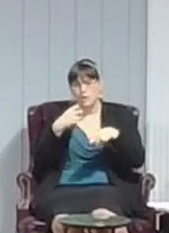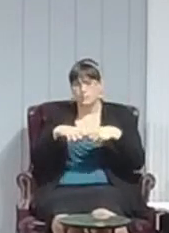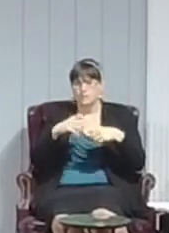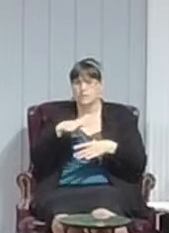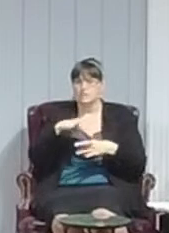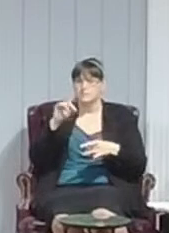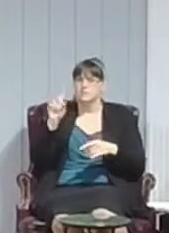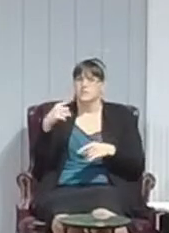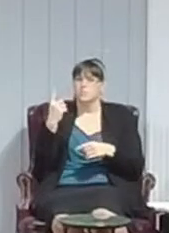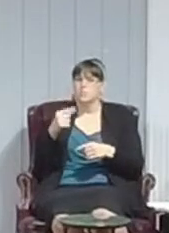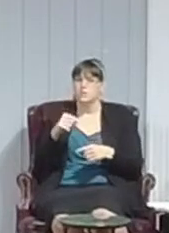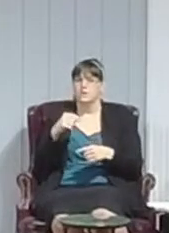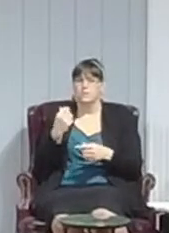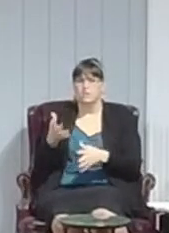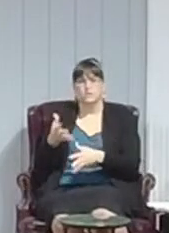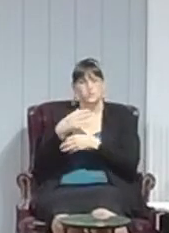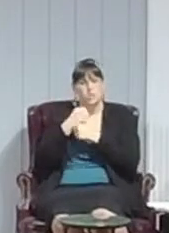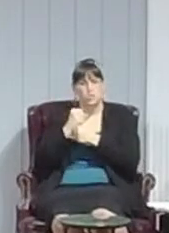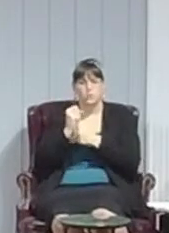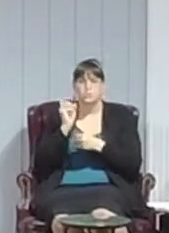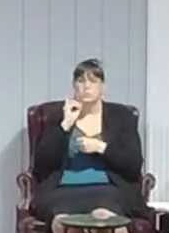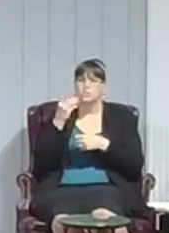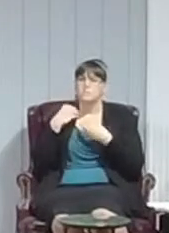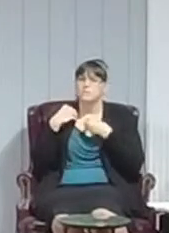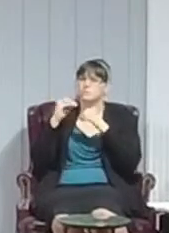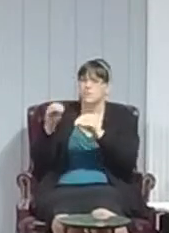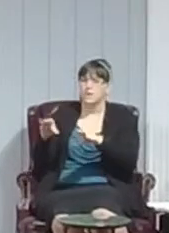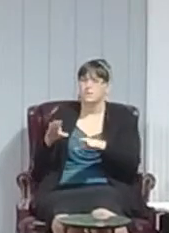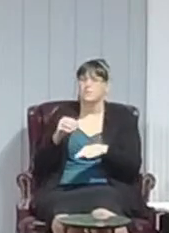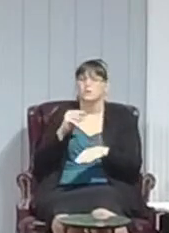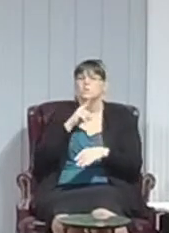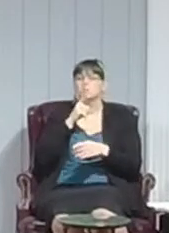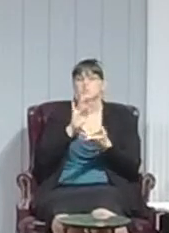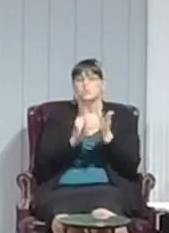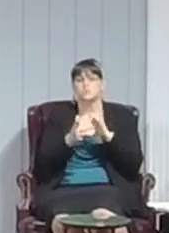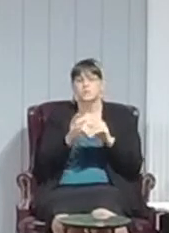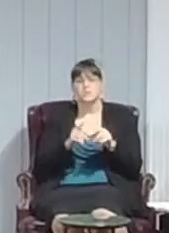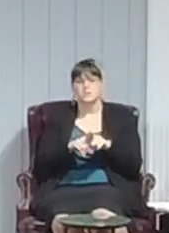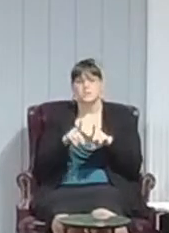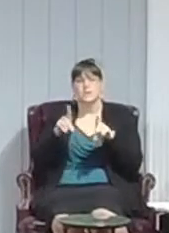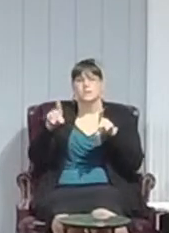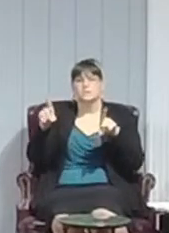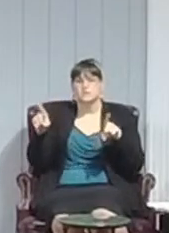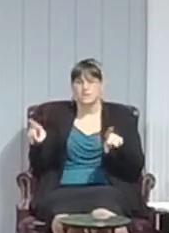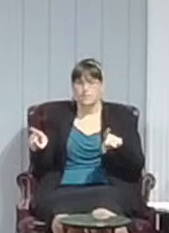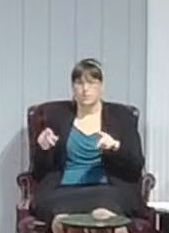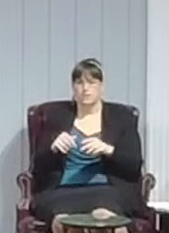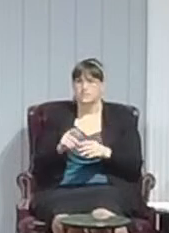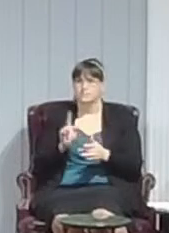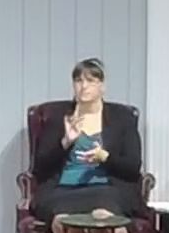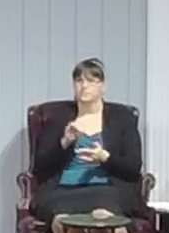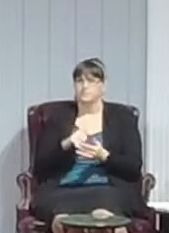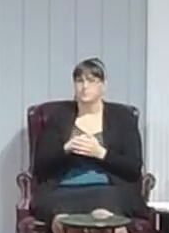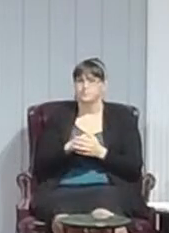of his own is going to betray him, and he separates from Judas Iscariot. Judas